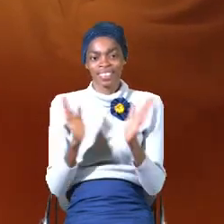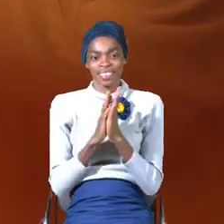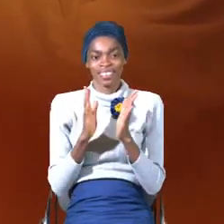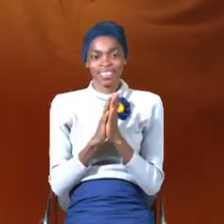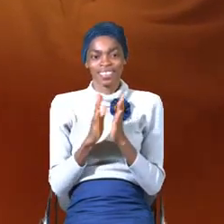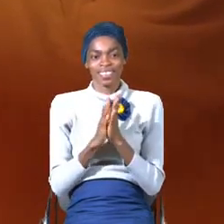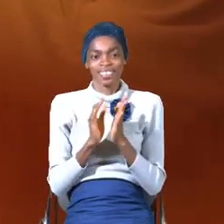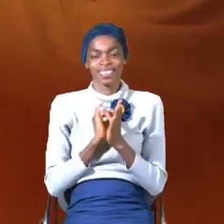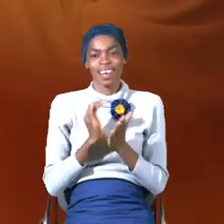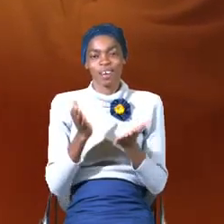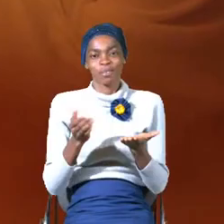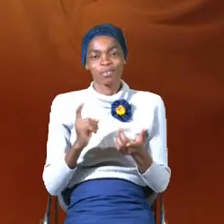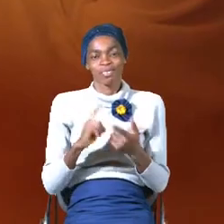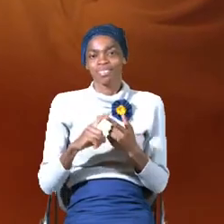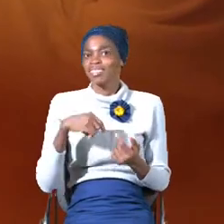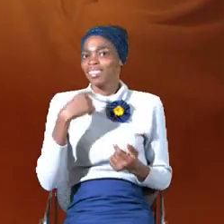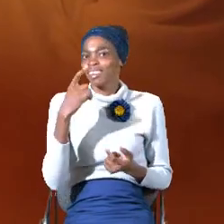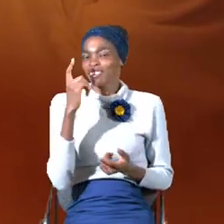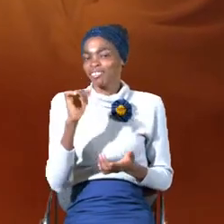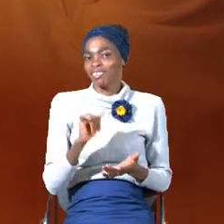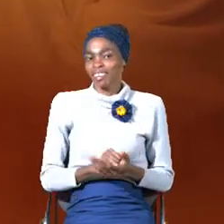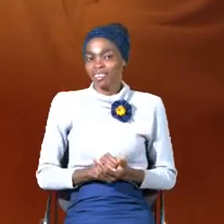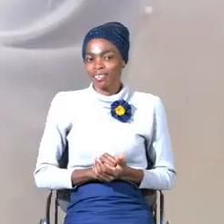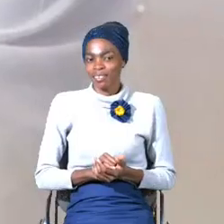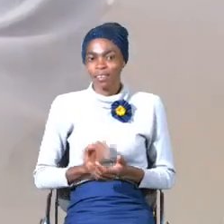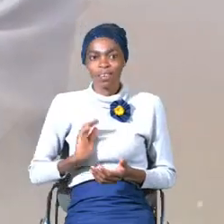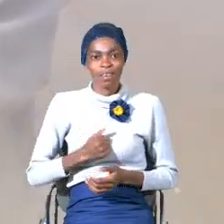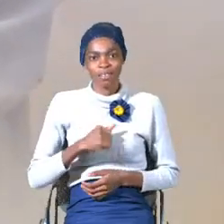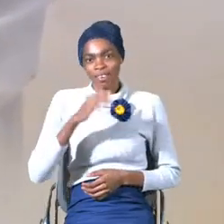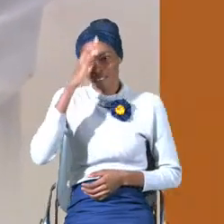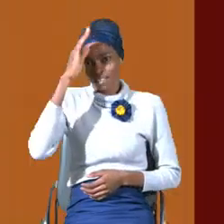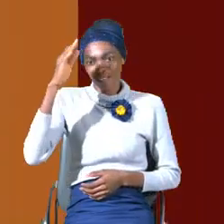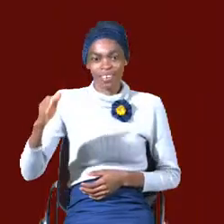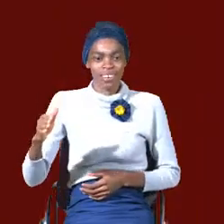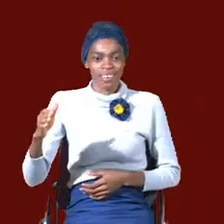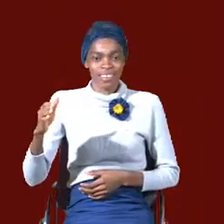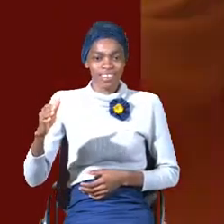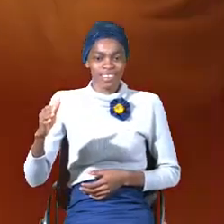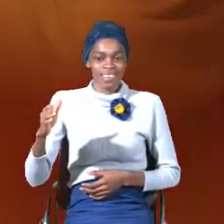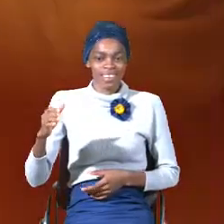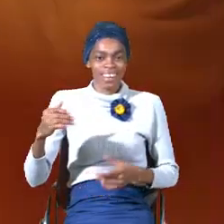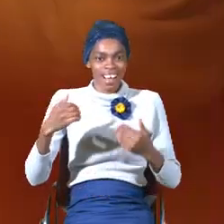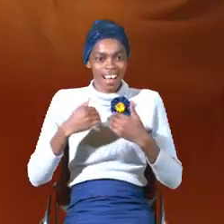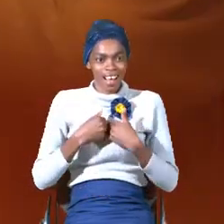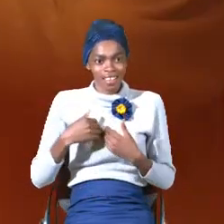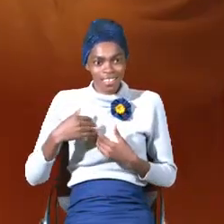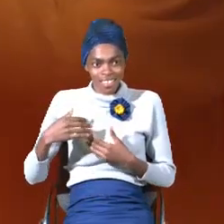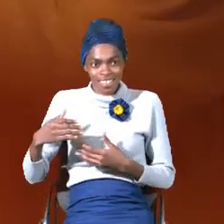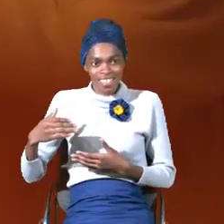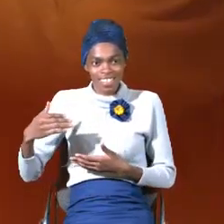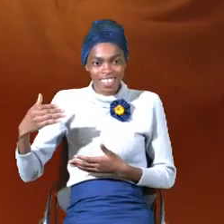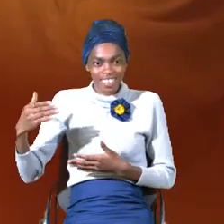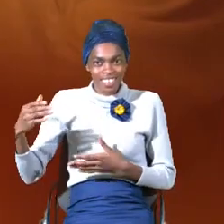I want to tell you that our father, the GS, has adopted him as a child.